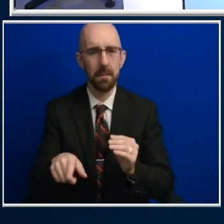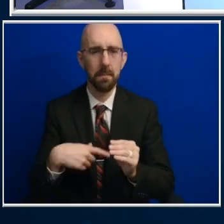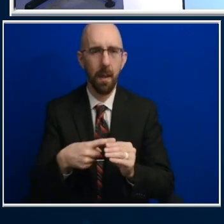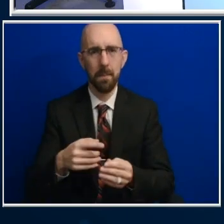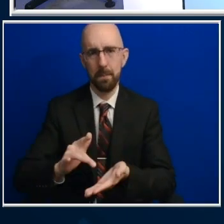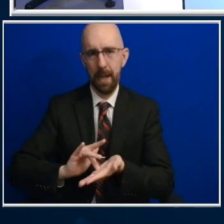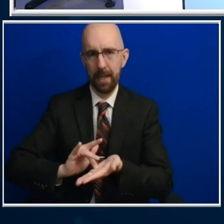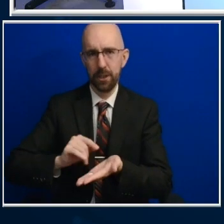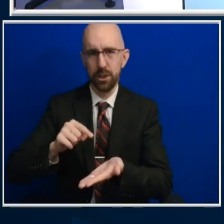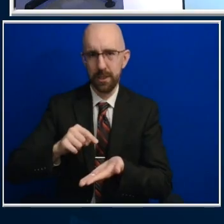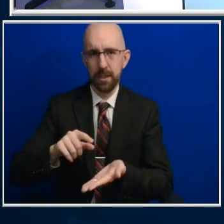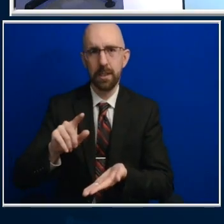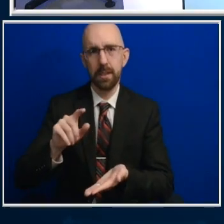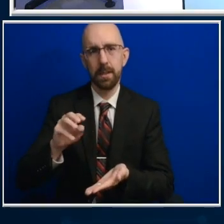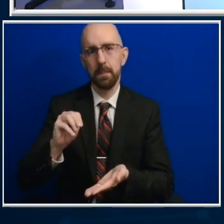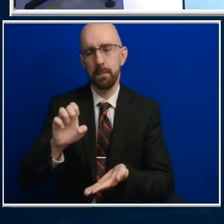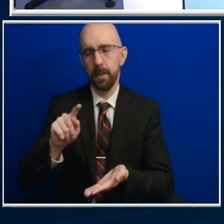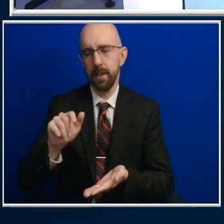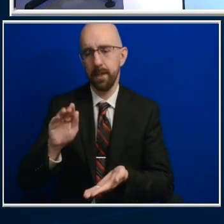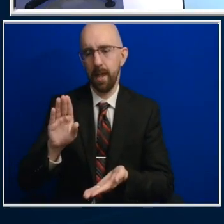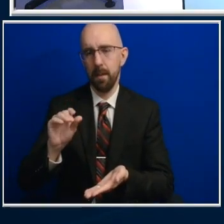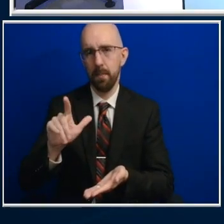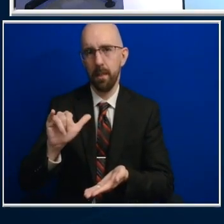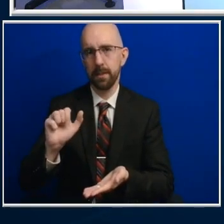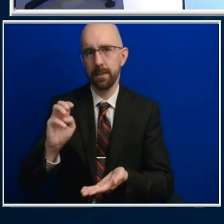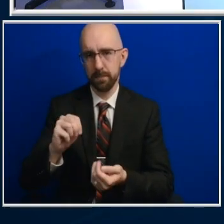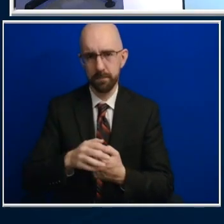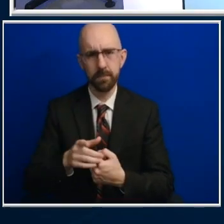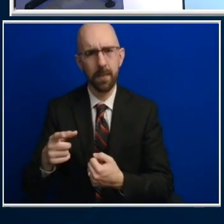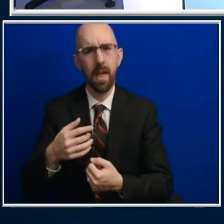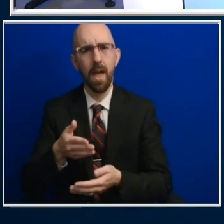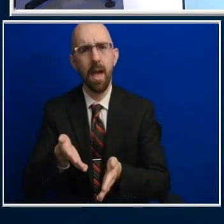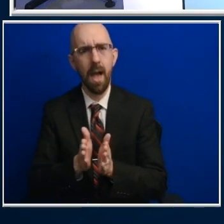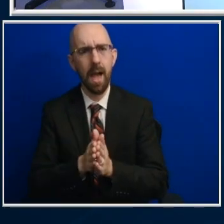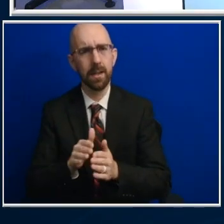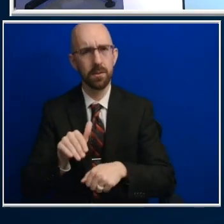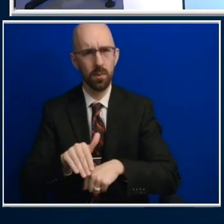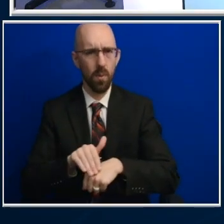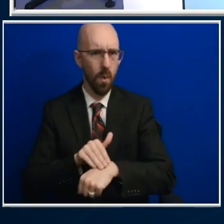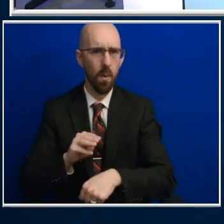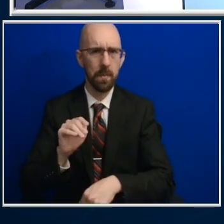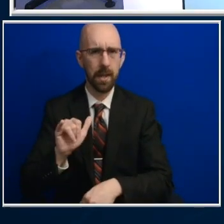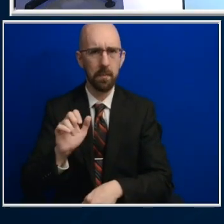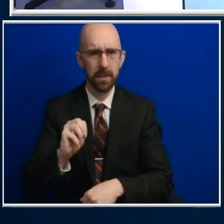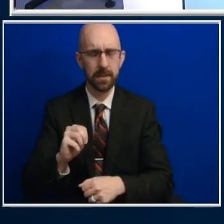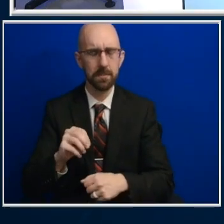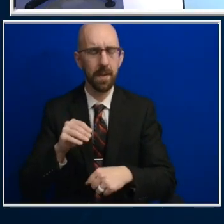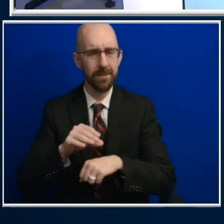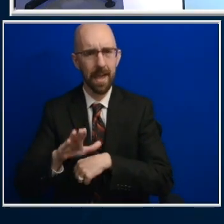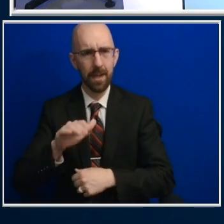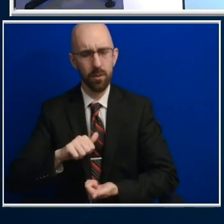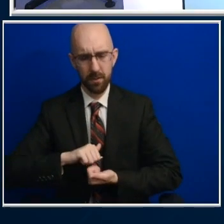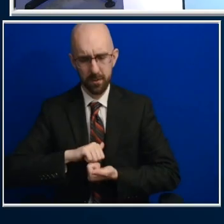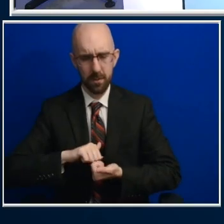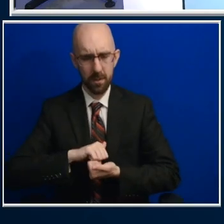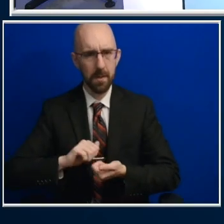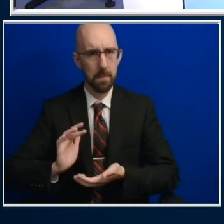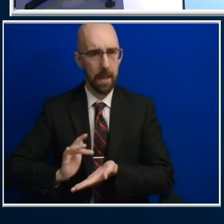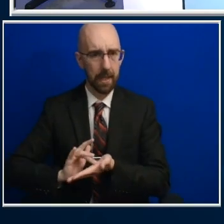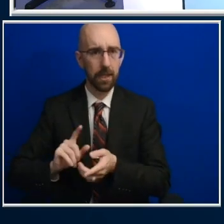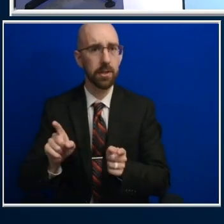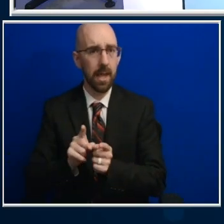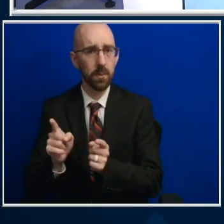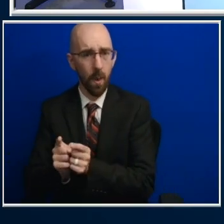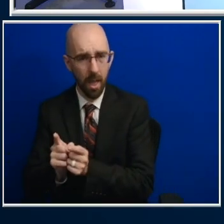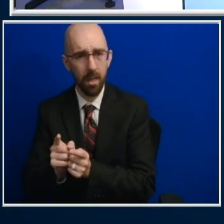and metabolism. He writes, does the slowing of the metabolism affect how quickly you metabolize medications as well? Because